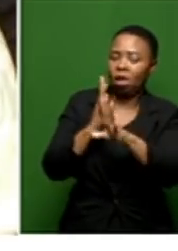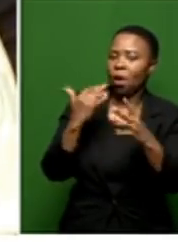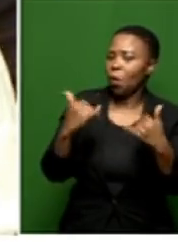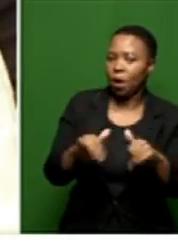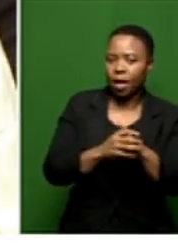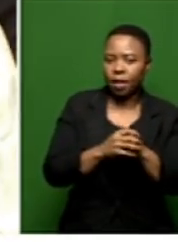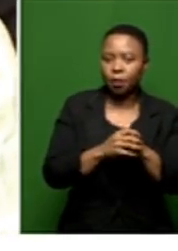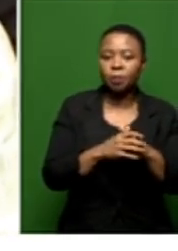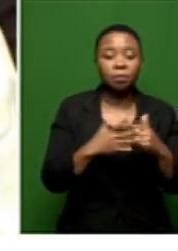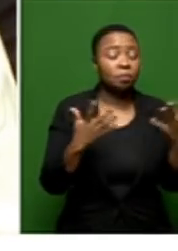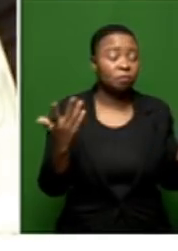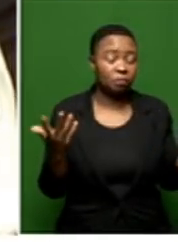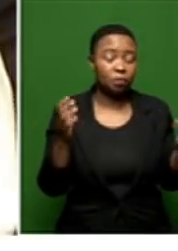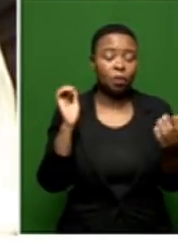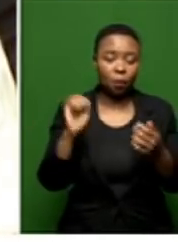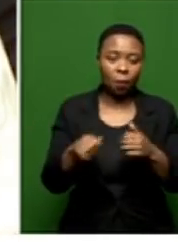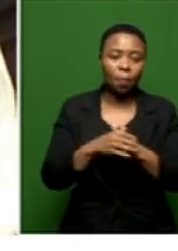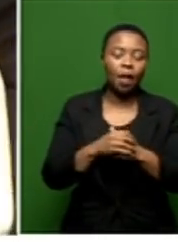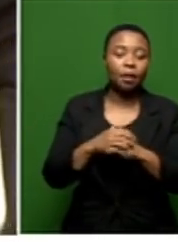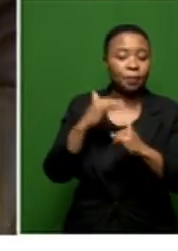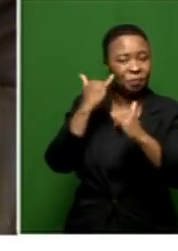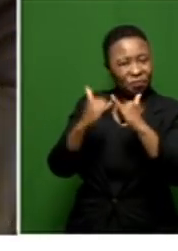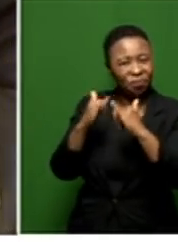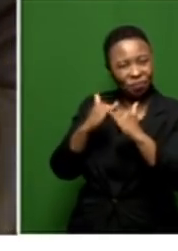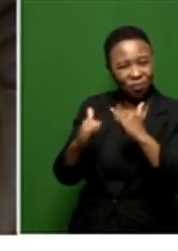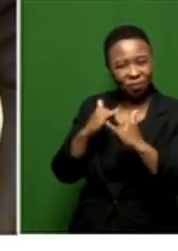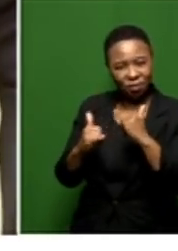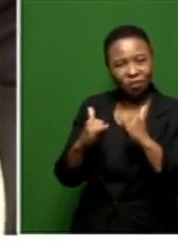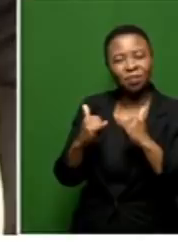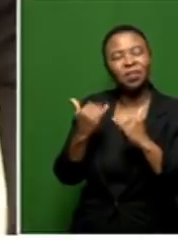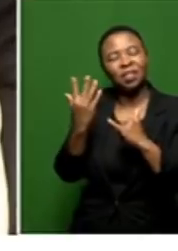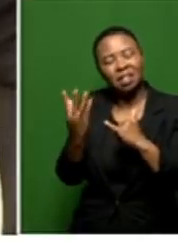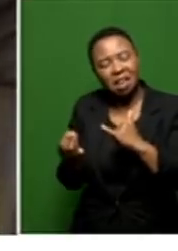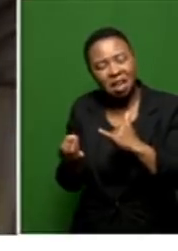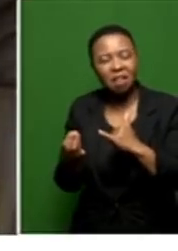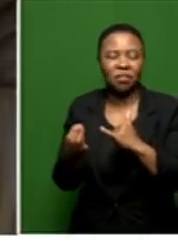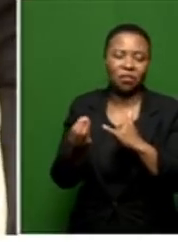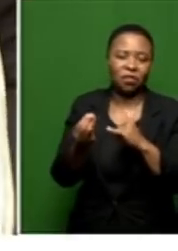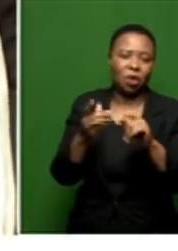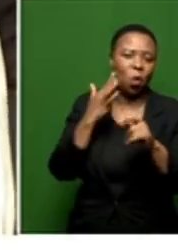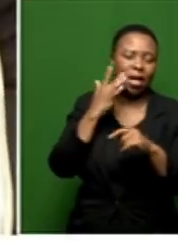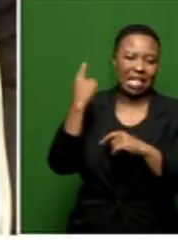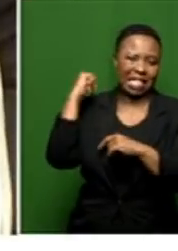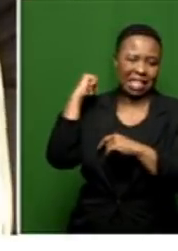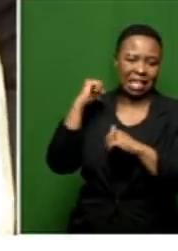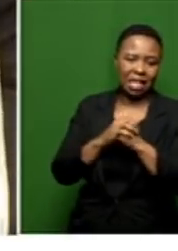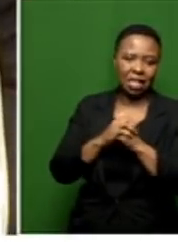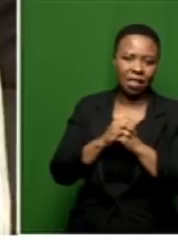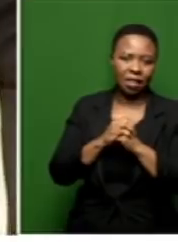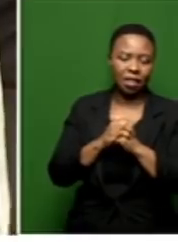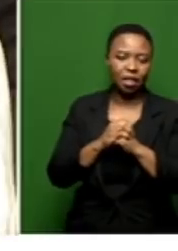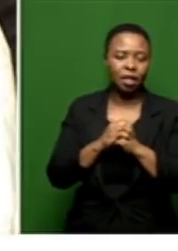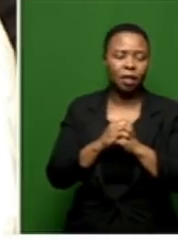defects, there were deficiencies in IEC processes during this election yesterday. But I think